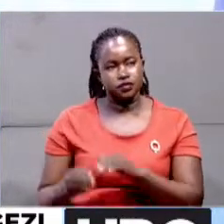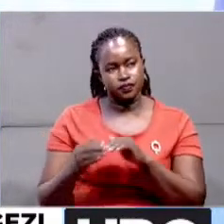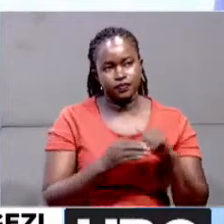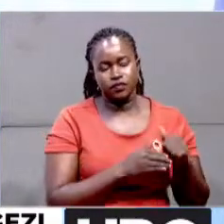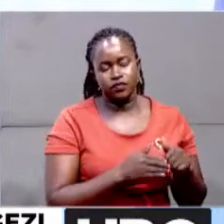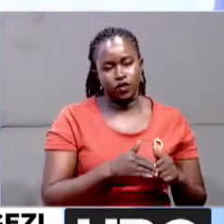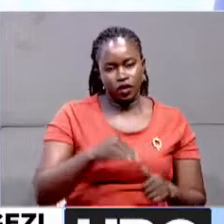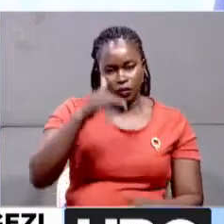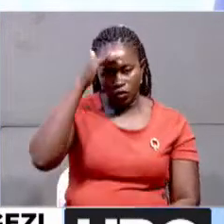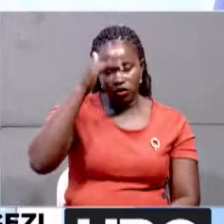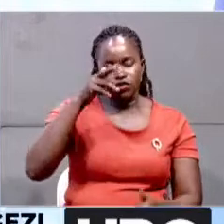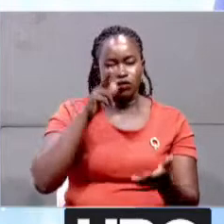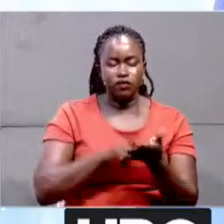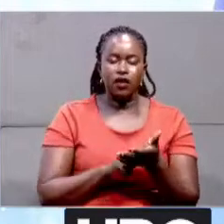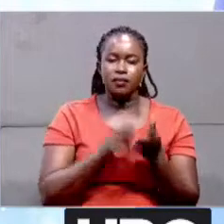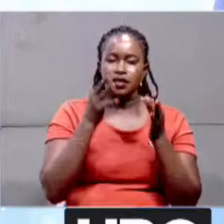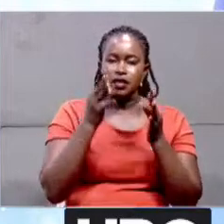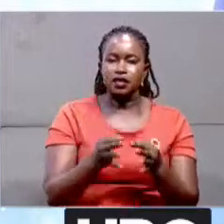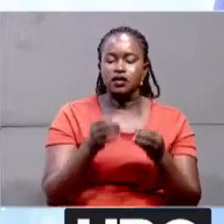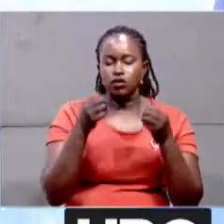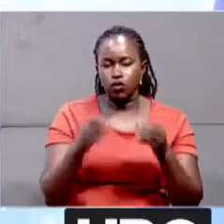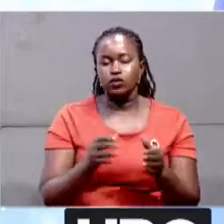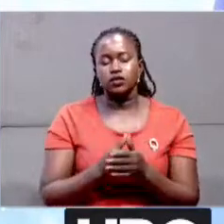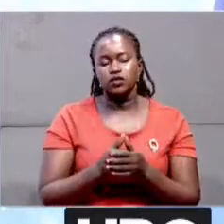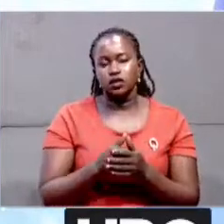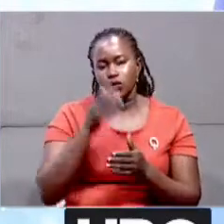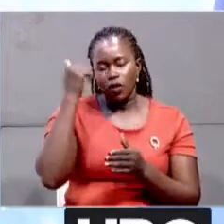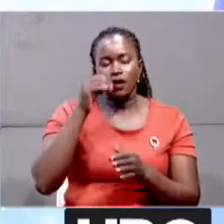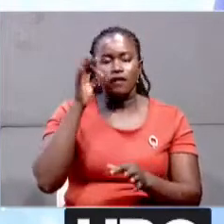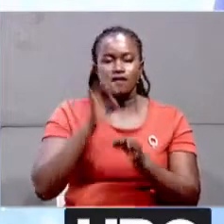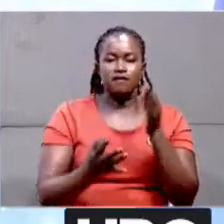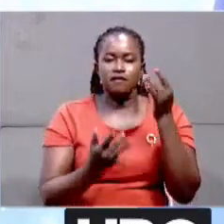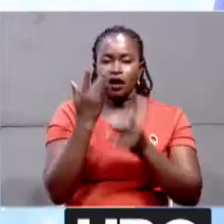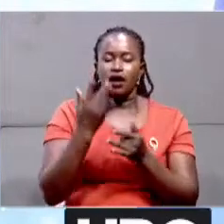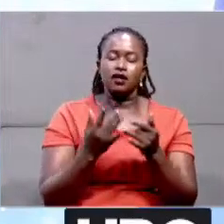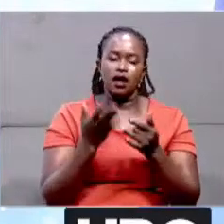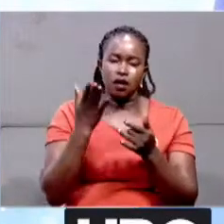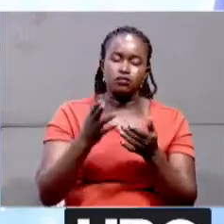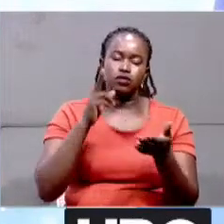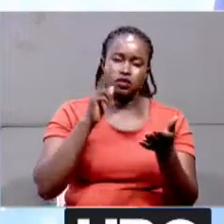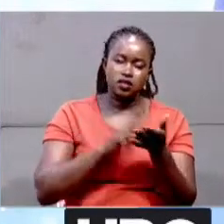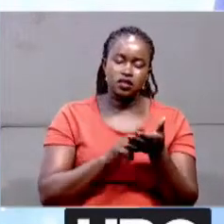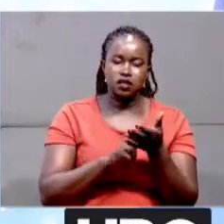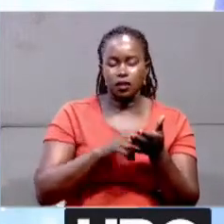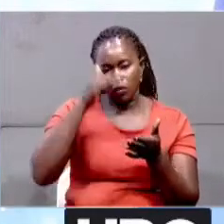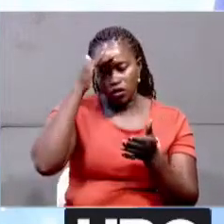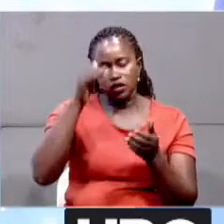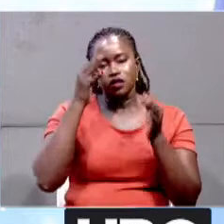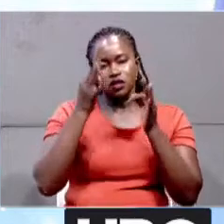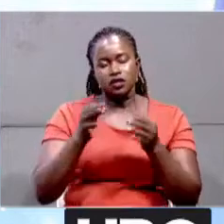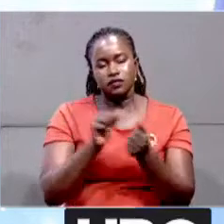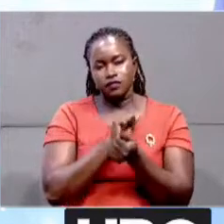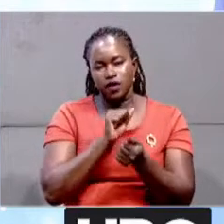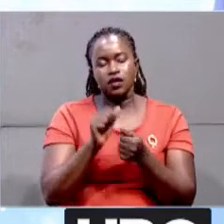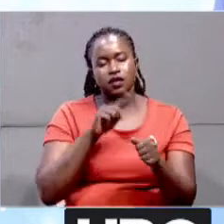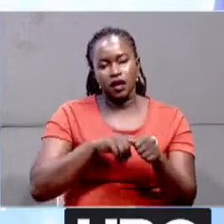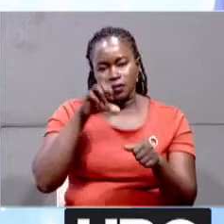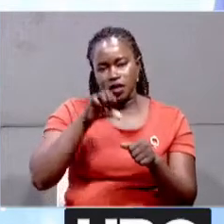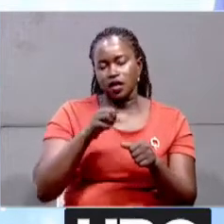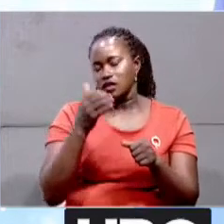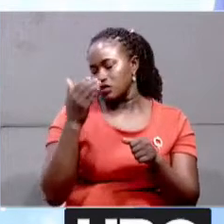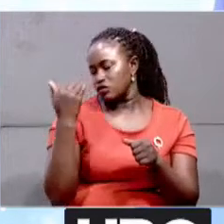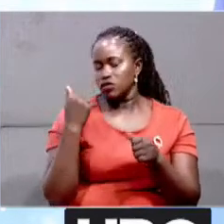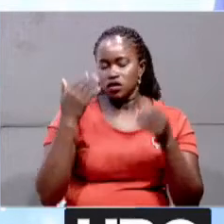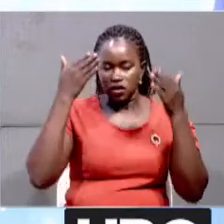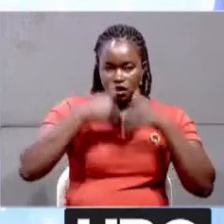Police has confirmed loss of property and damages by fire that gutted Ntinda Police Post at 9:40 p.m. last night. According